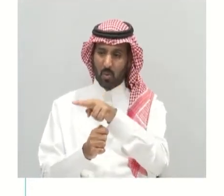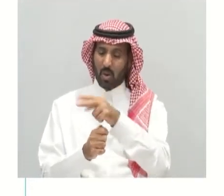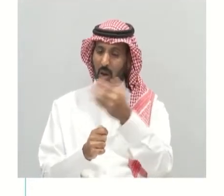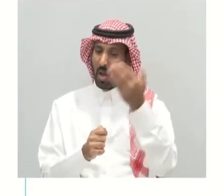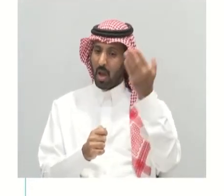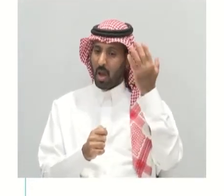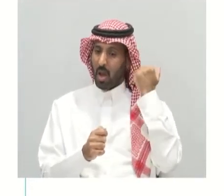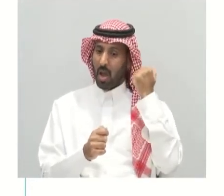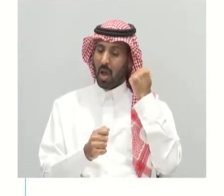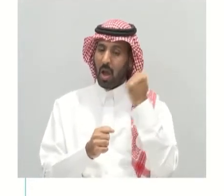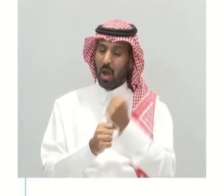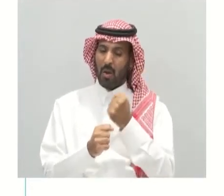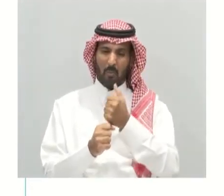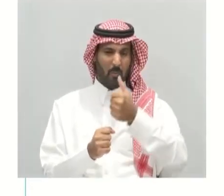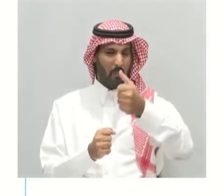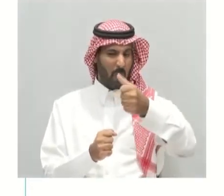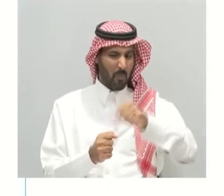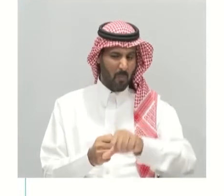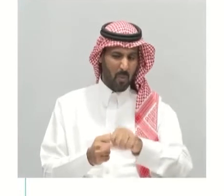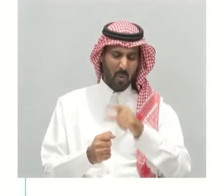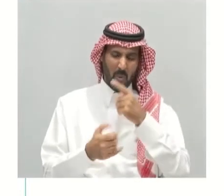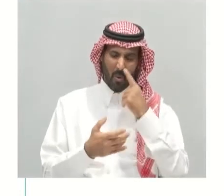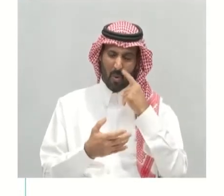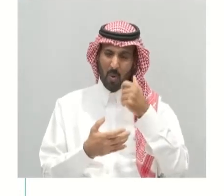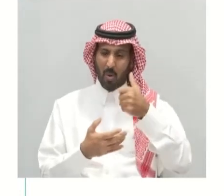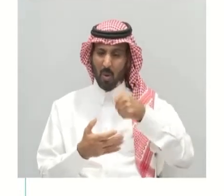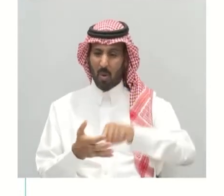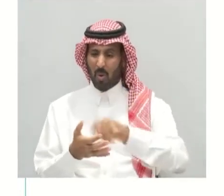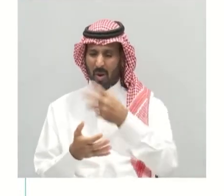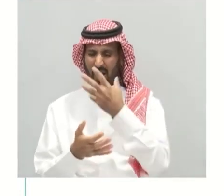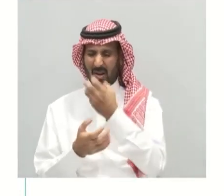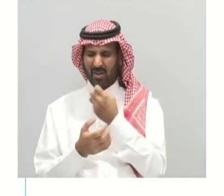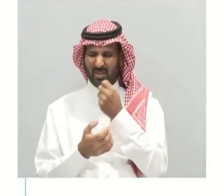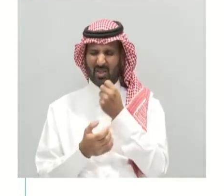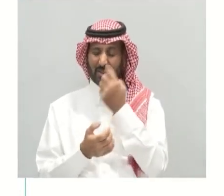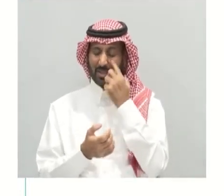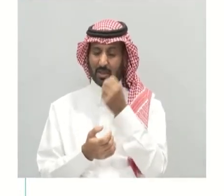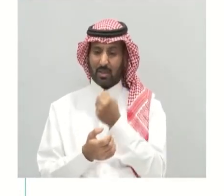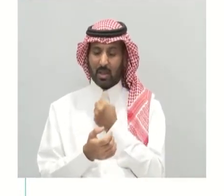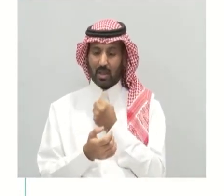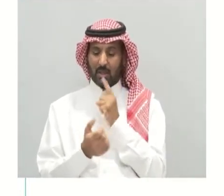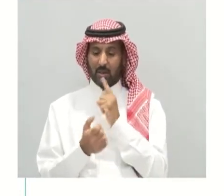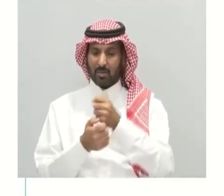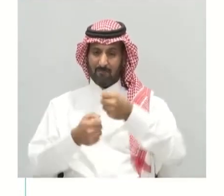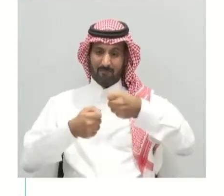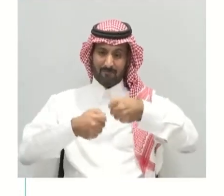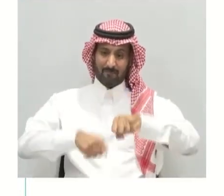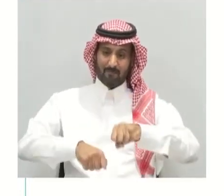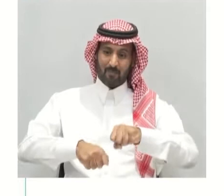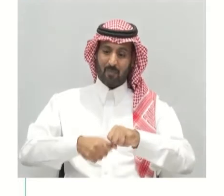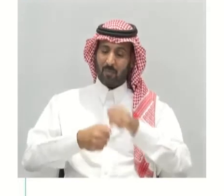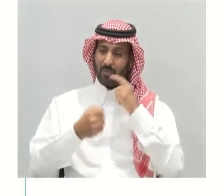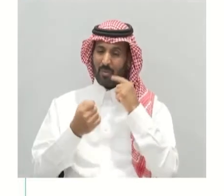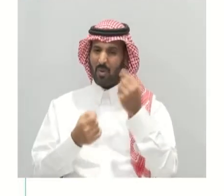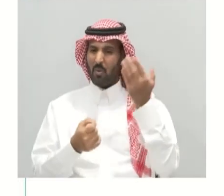the verbs in the bad things like lost, caught, had, broke,